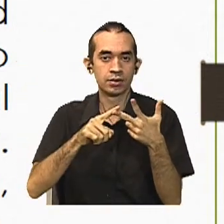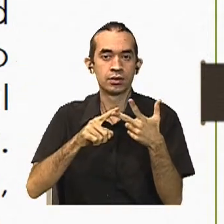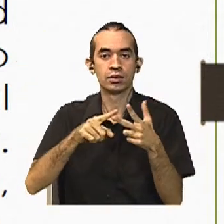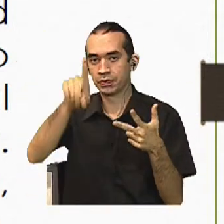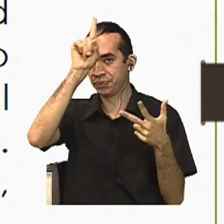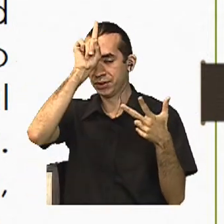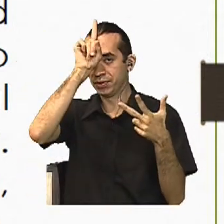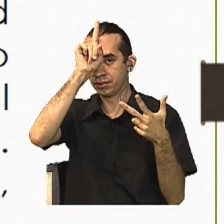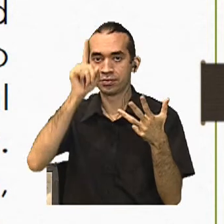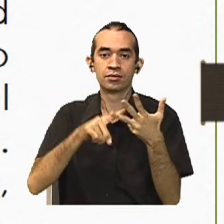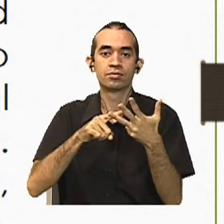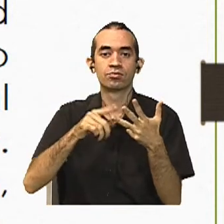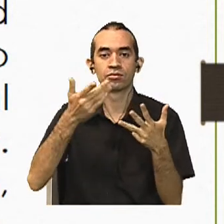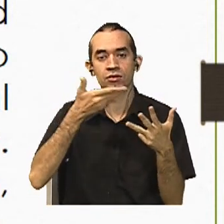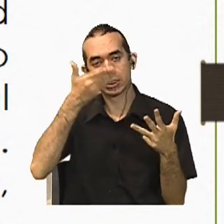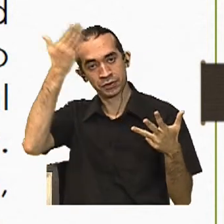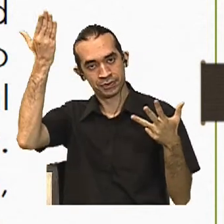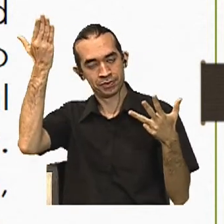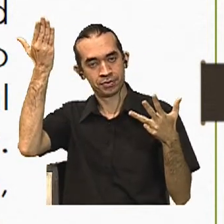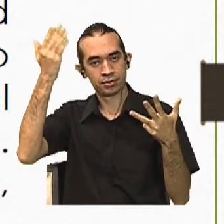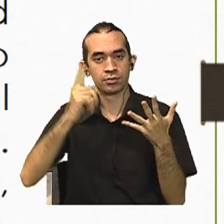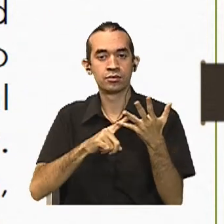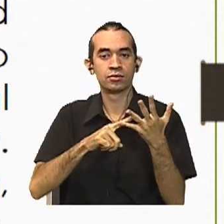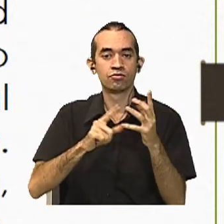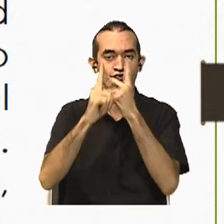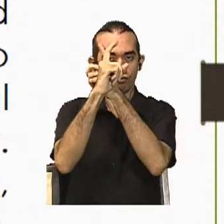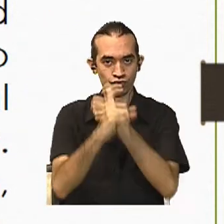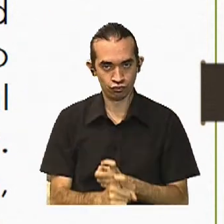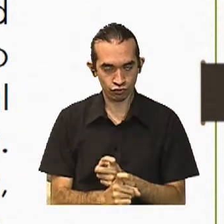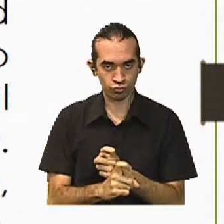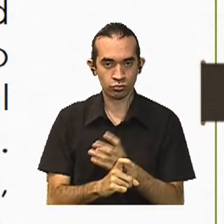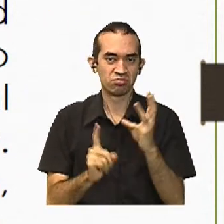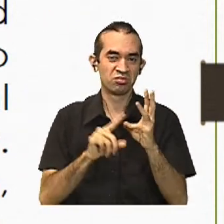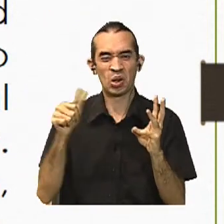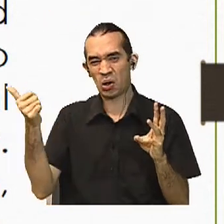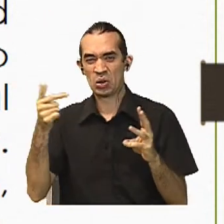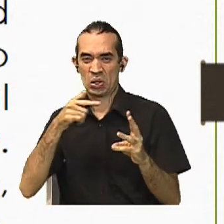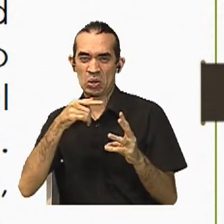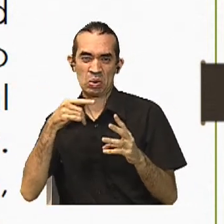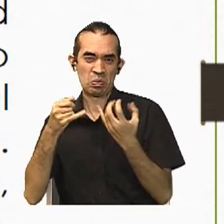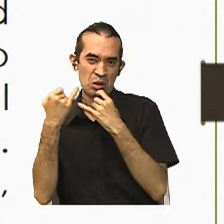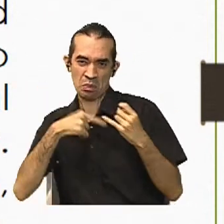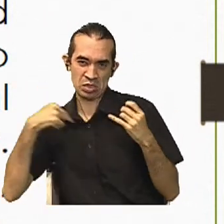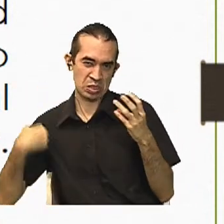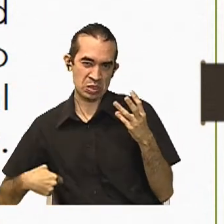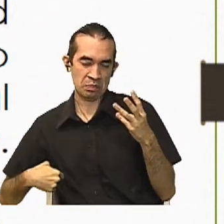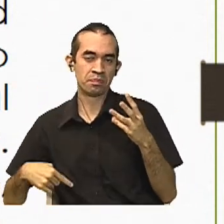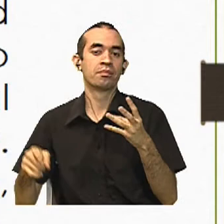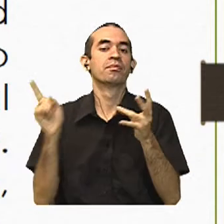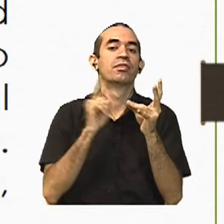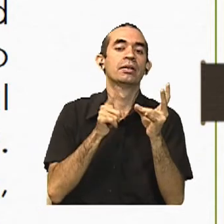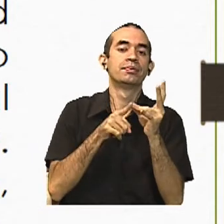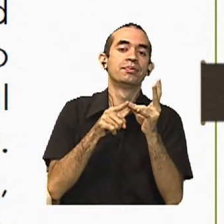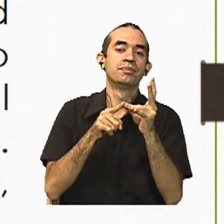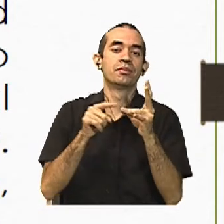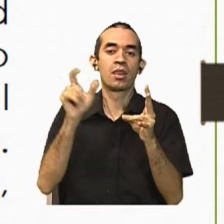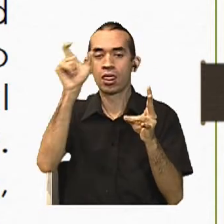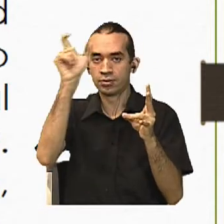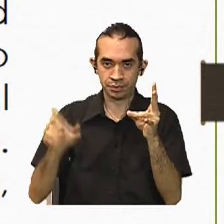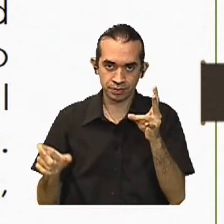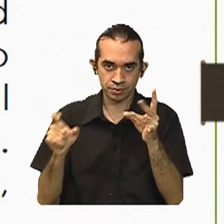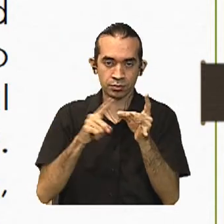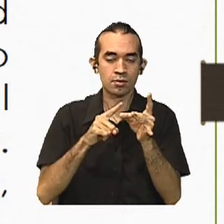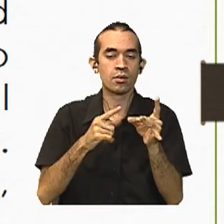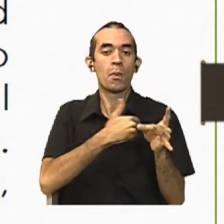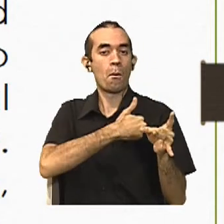German, Arabic, Mandarin, Cantonese, Italian,